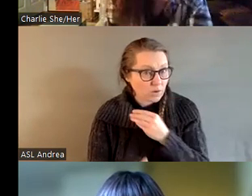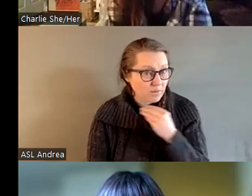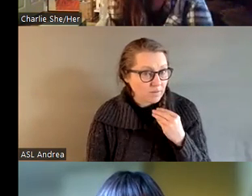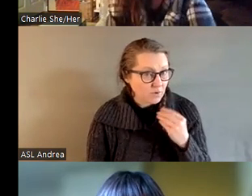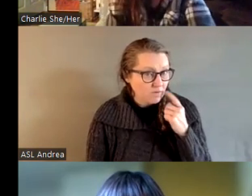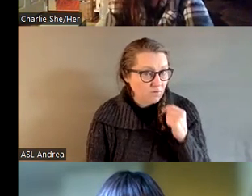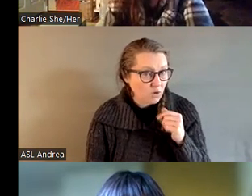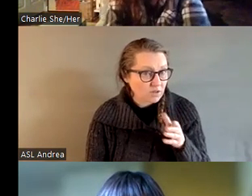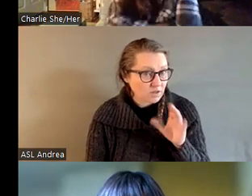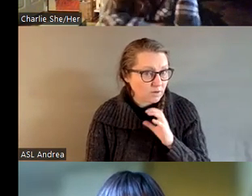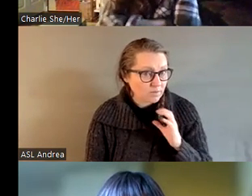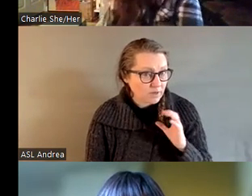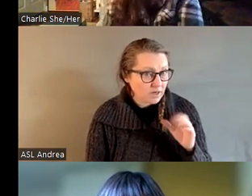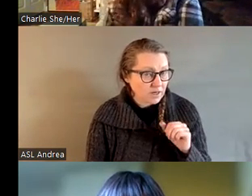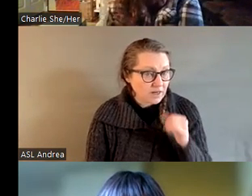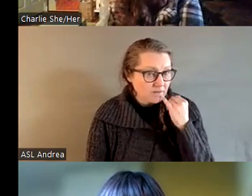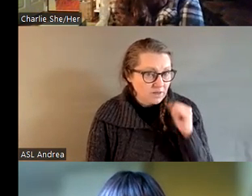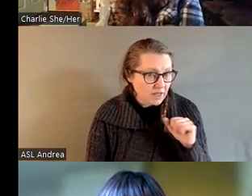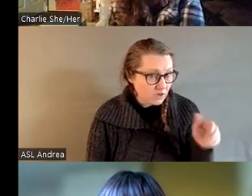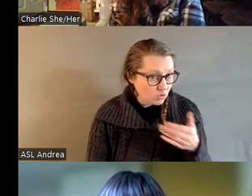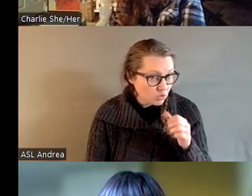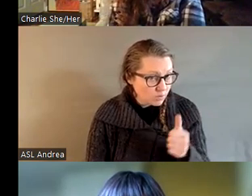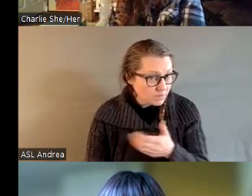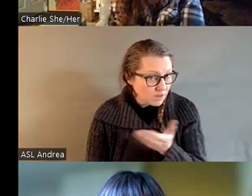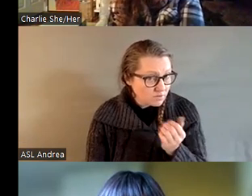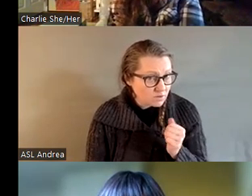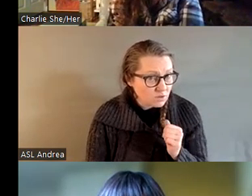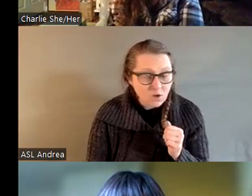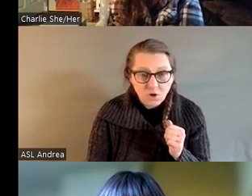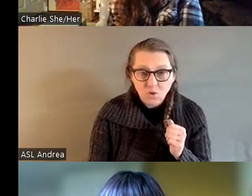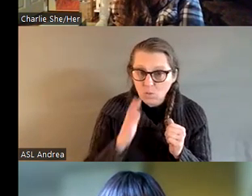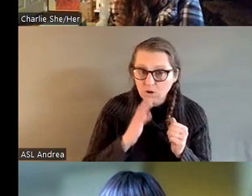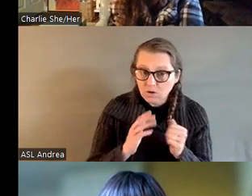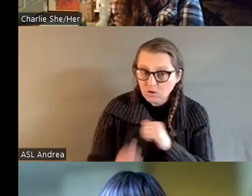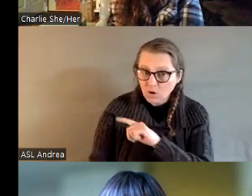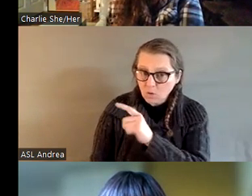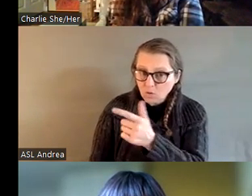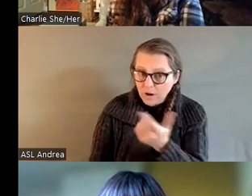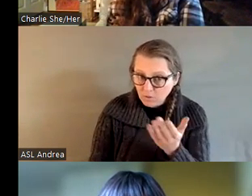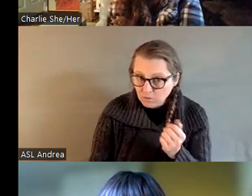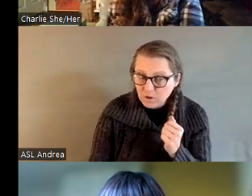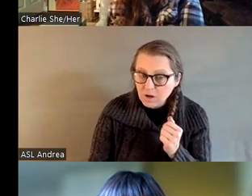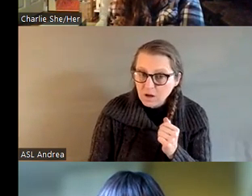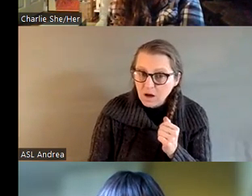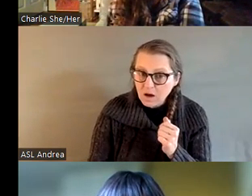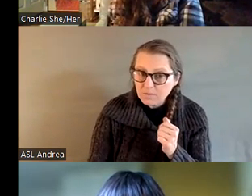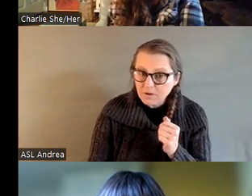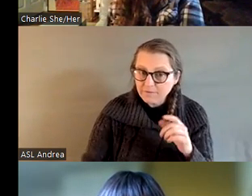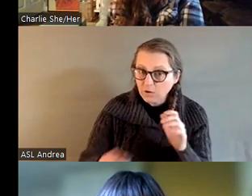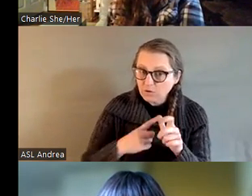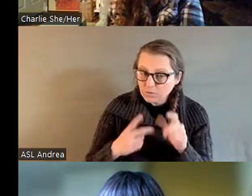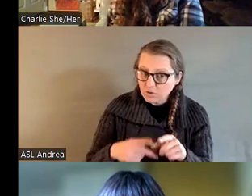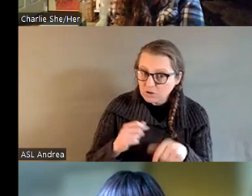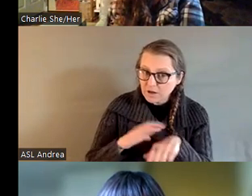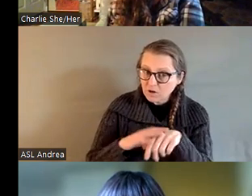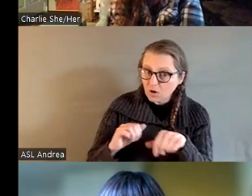the subcommittee if they can introduce themselves. We're gonna go around and the first person can call the